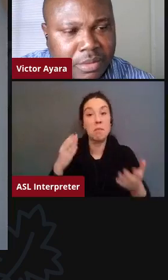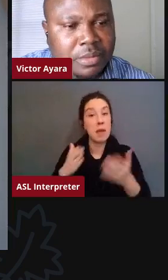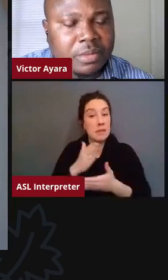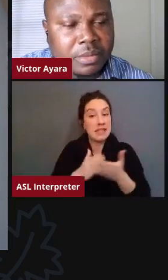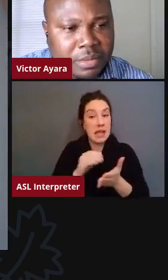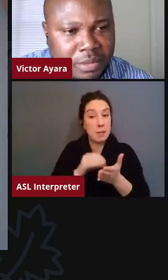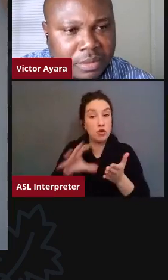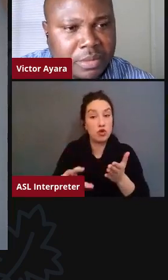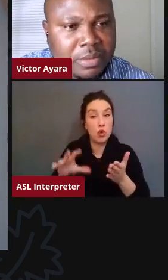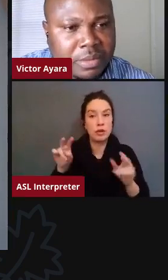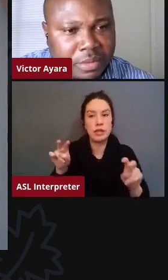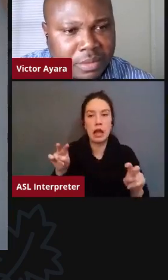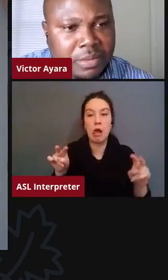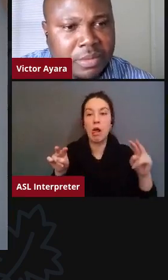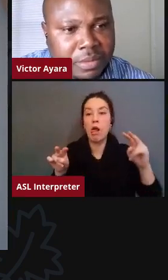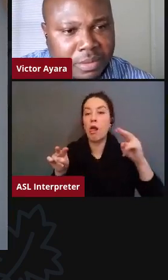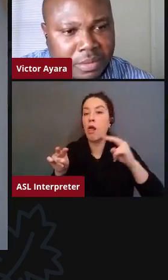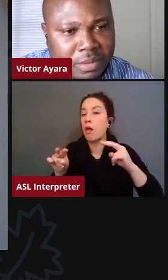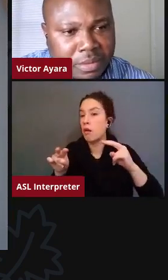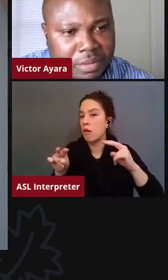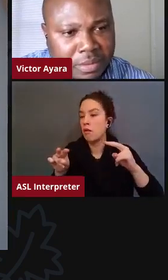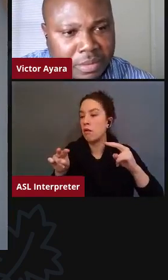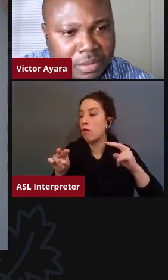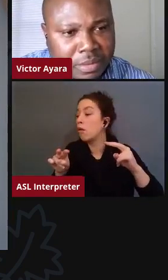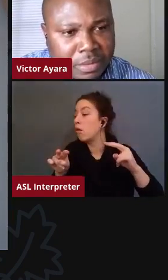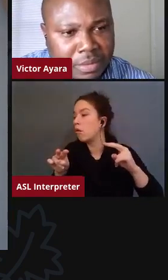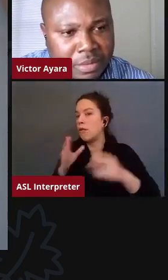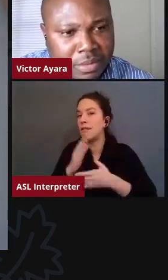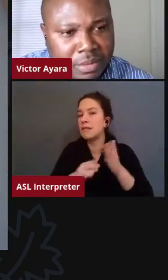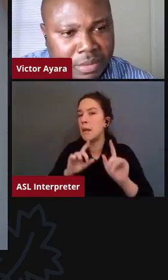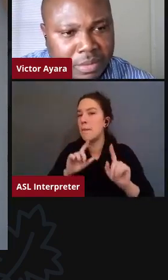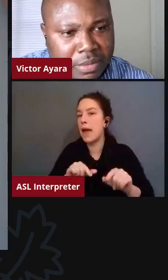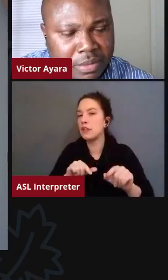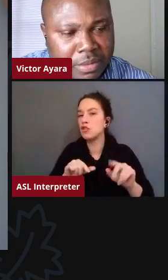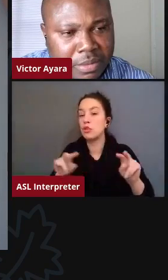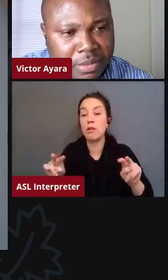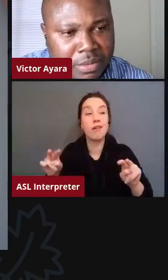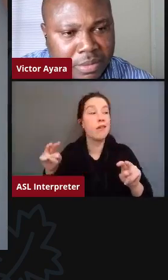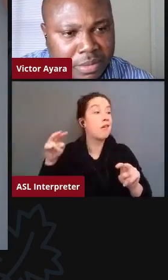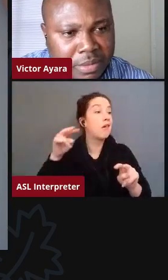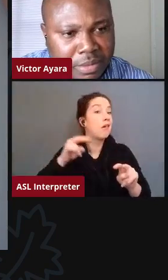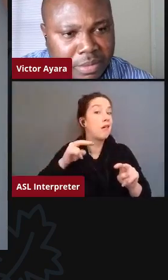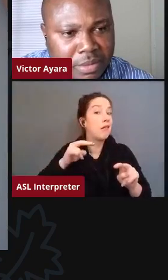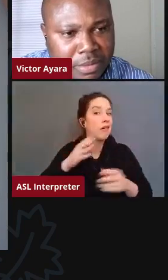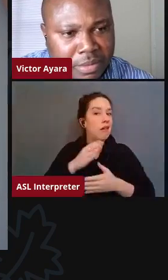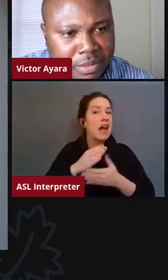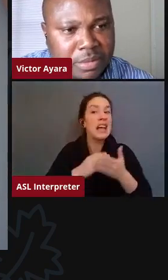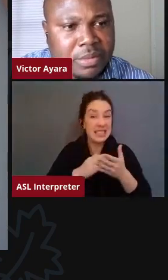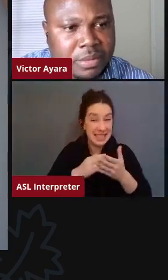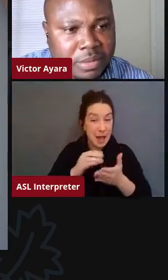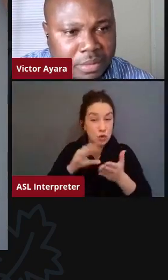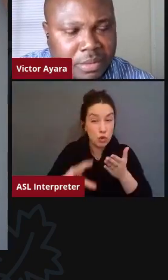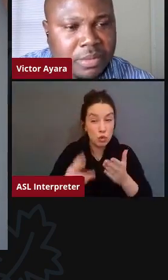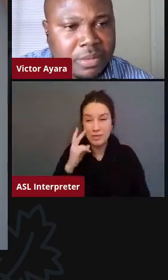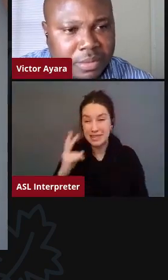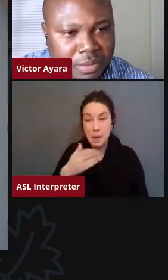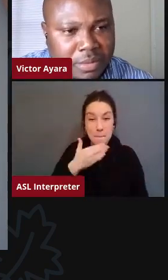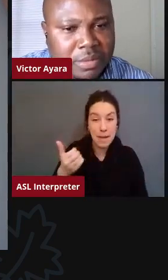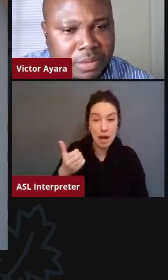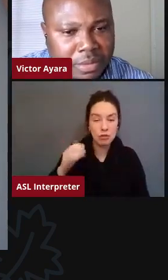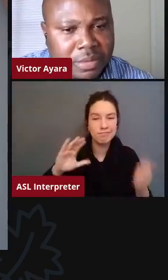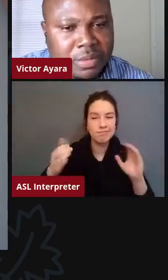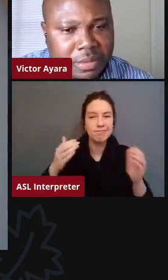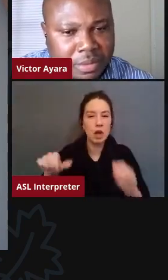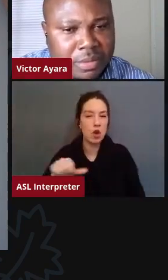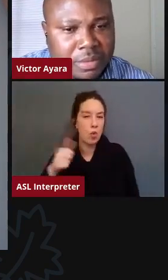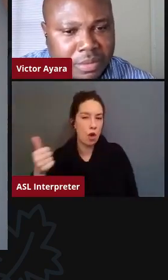answers, right? You're going to see that the students that are the closest and have the best view are going to get the best scores. And the ones that are further away,